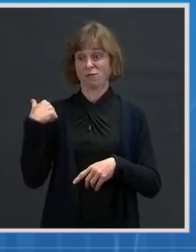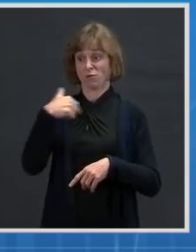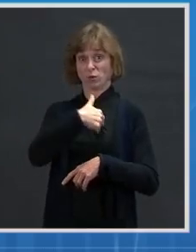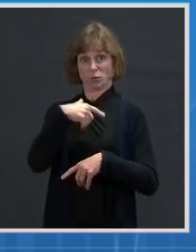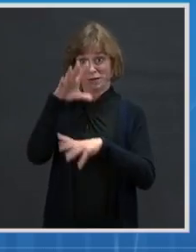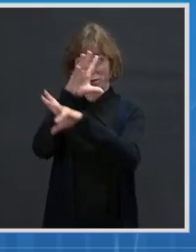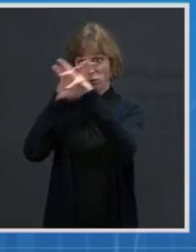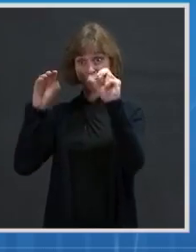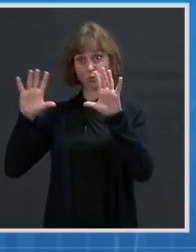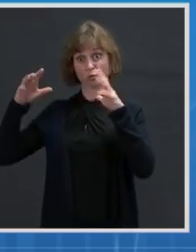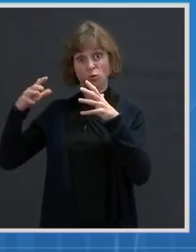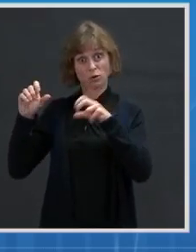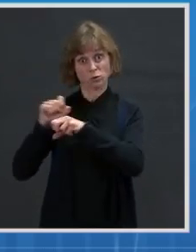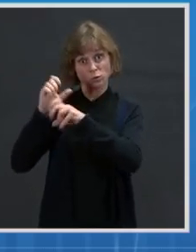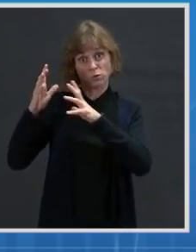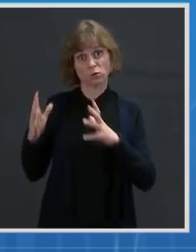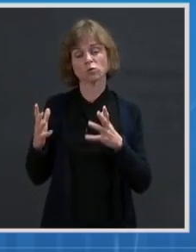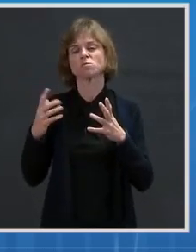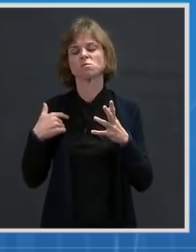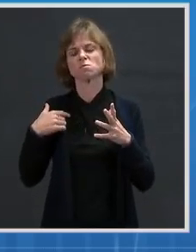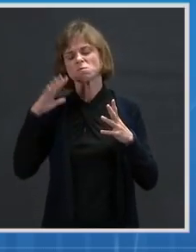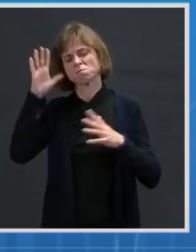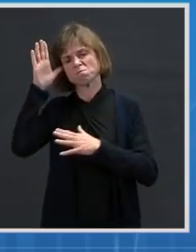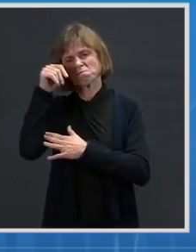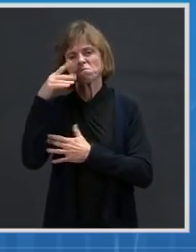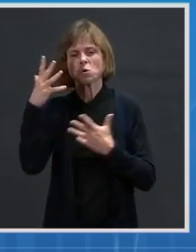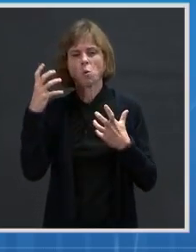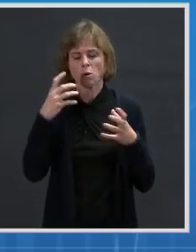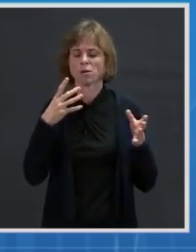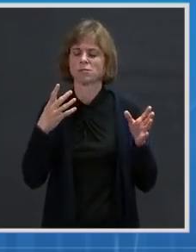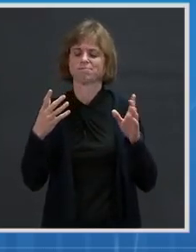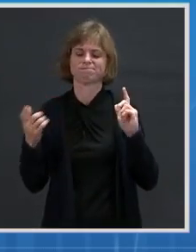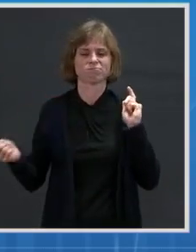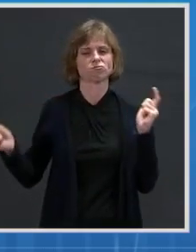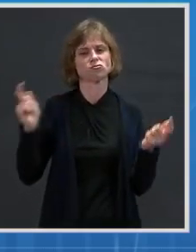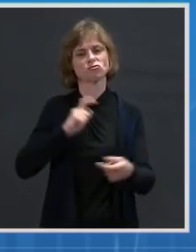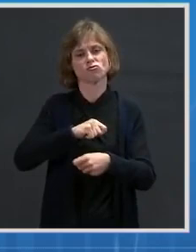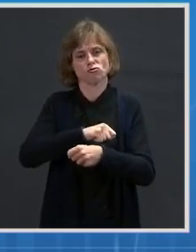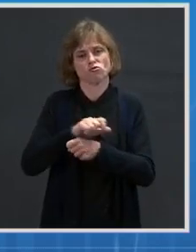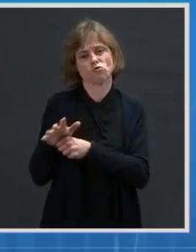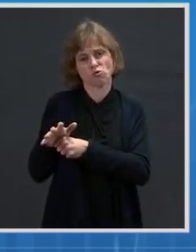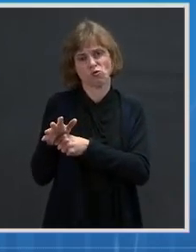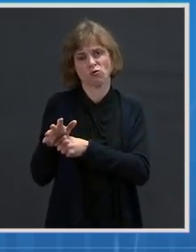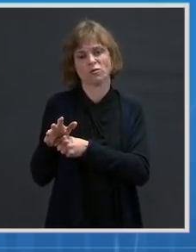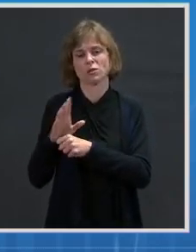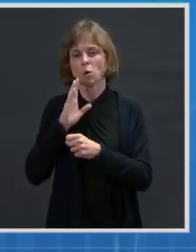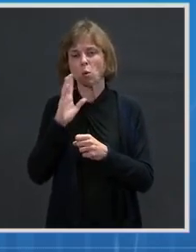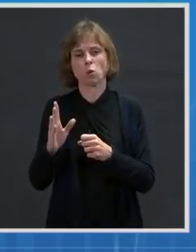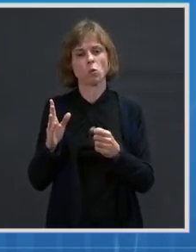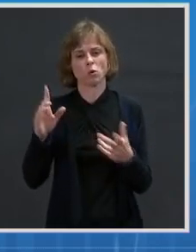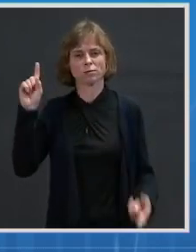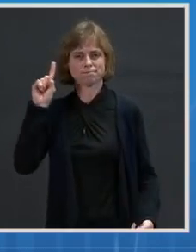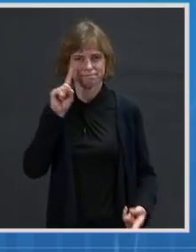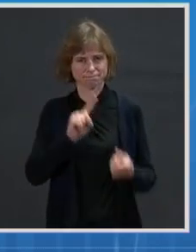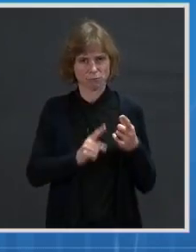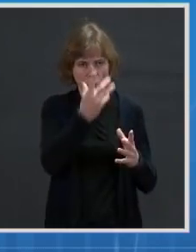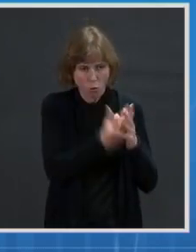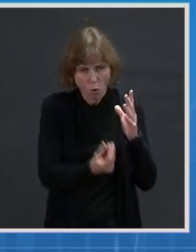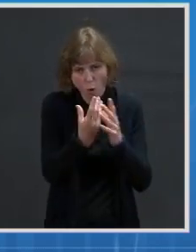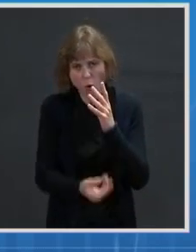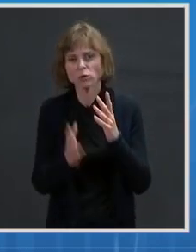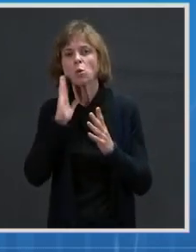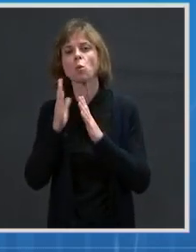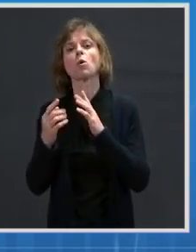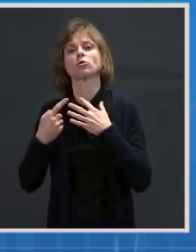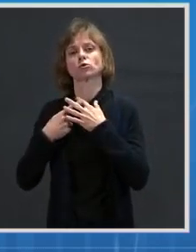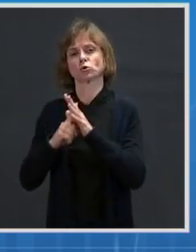on COVID-19 so the losses can subside and healing can begin. The President has